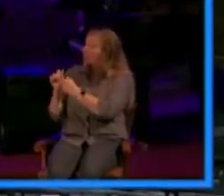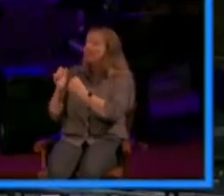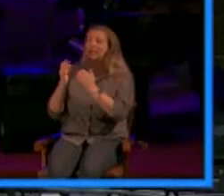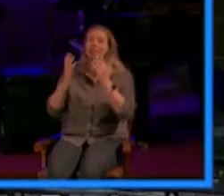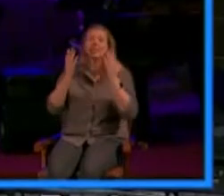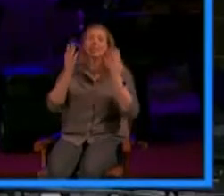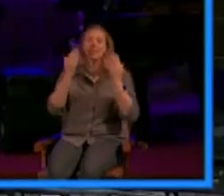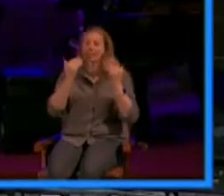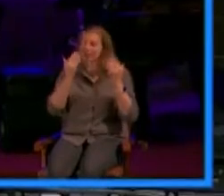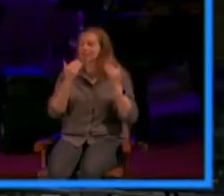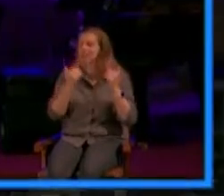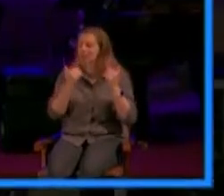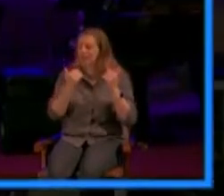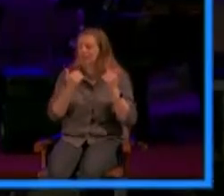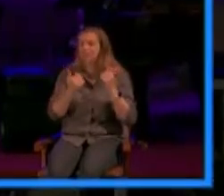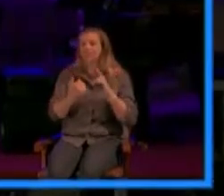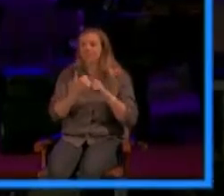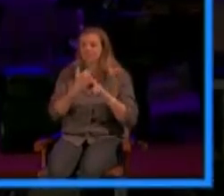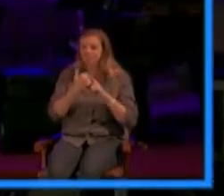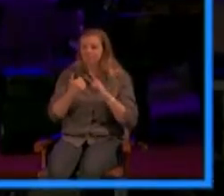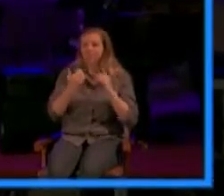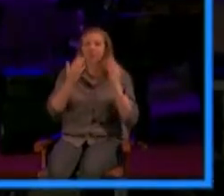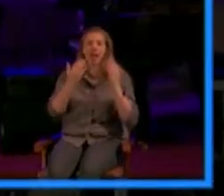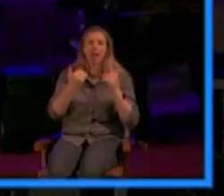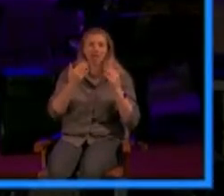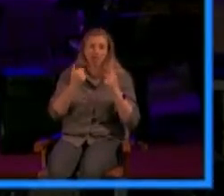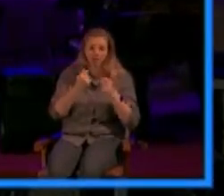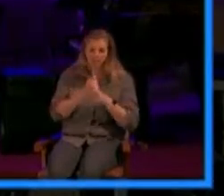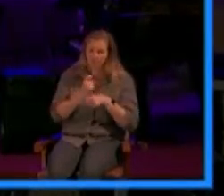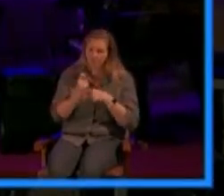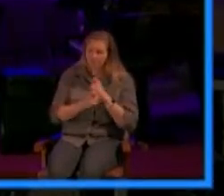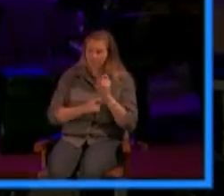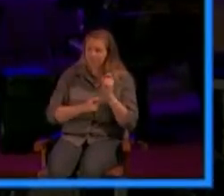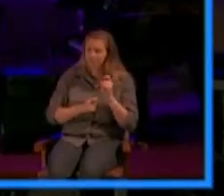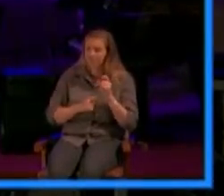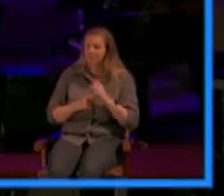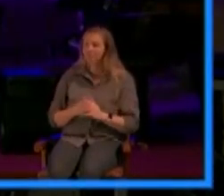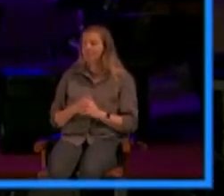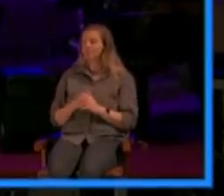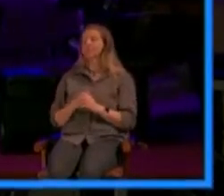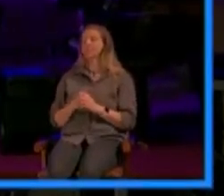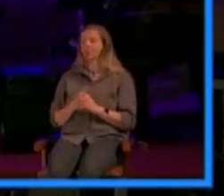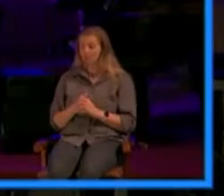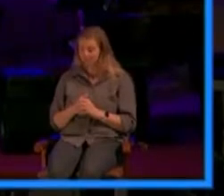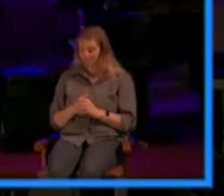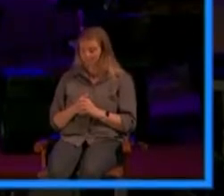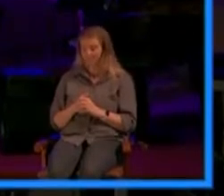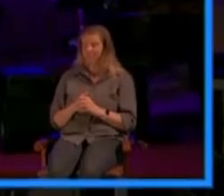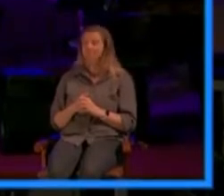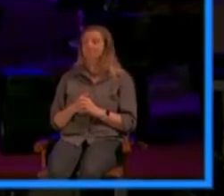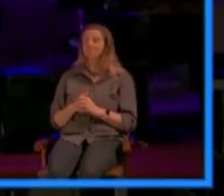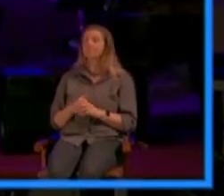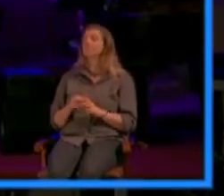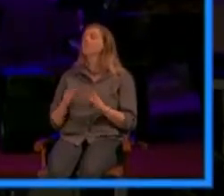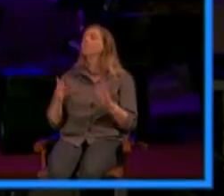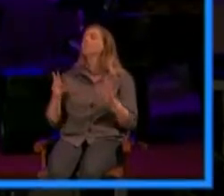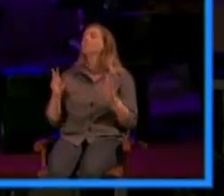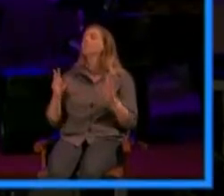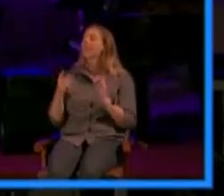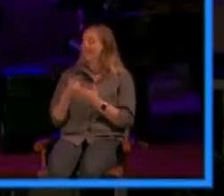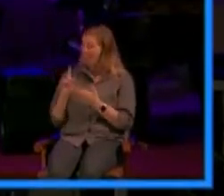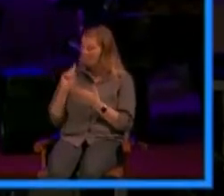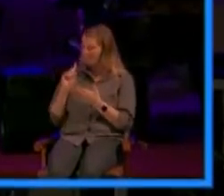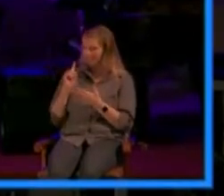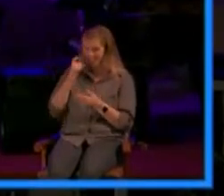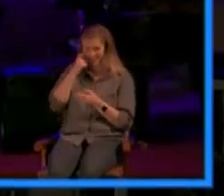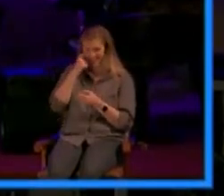our country, we just celebrated our birthday last week, did we not? And for 240 plus years,